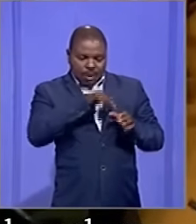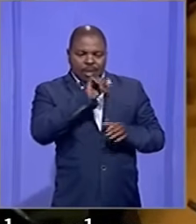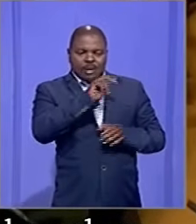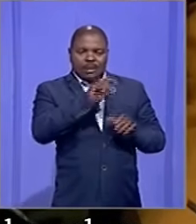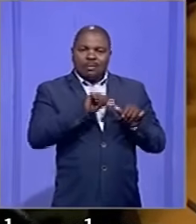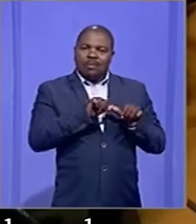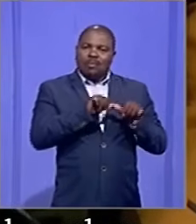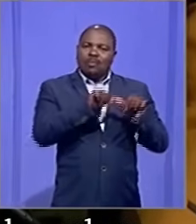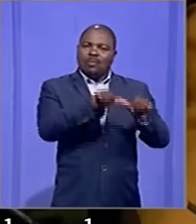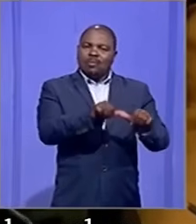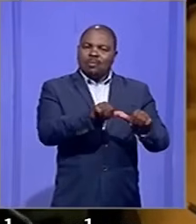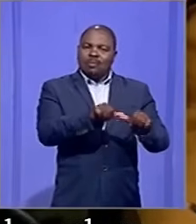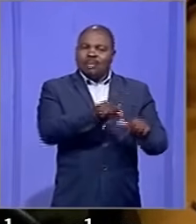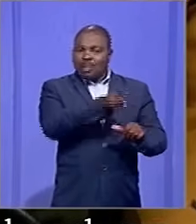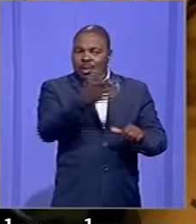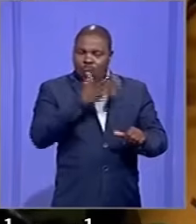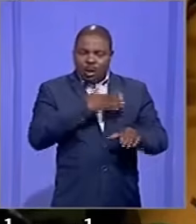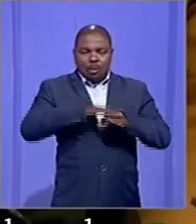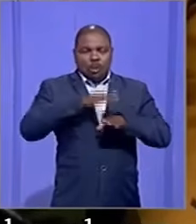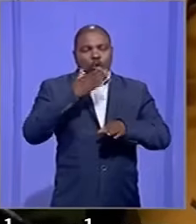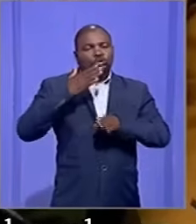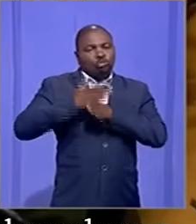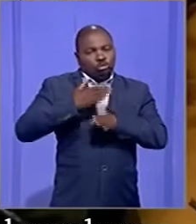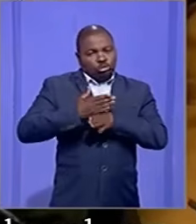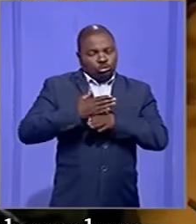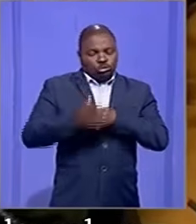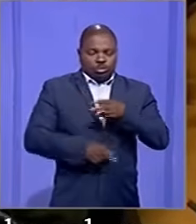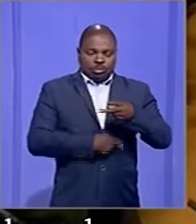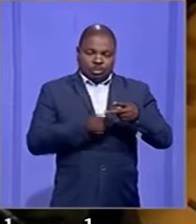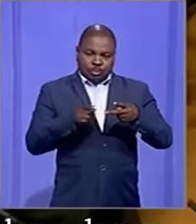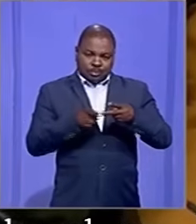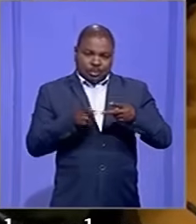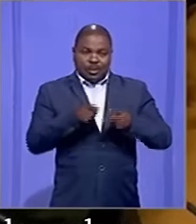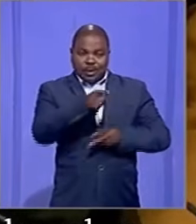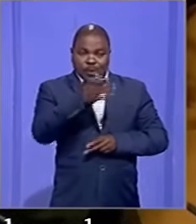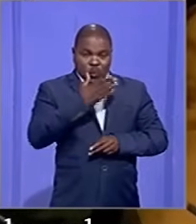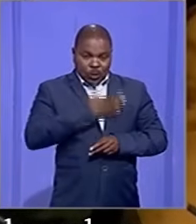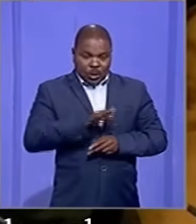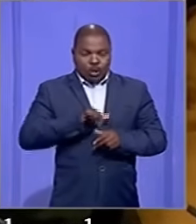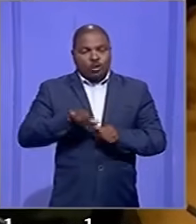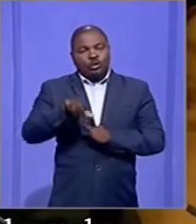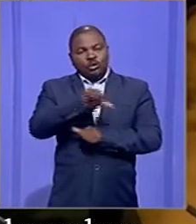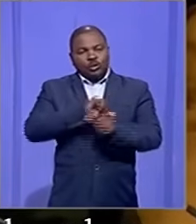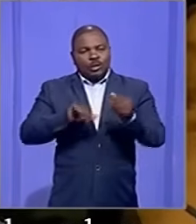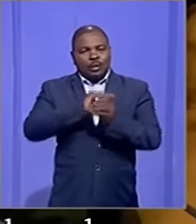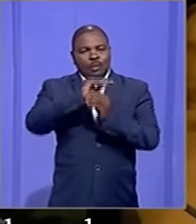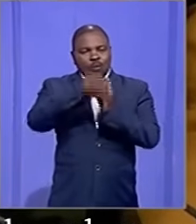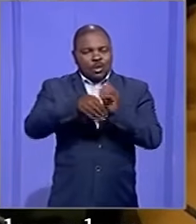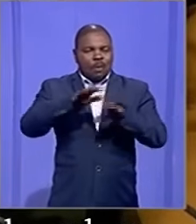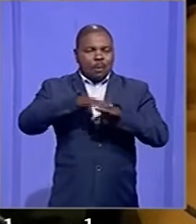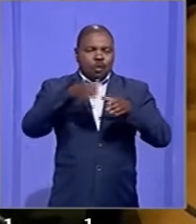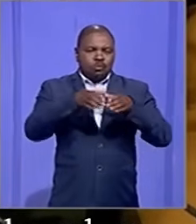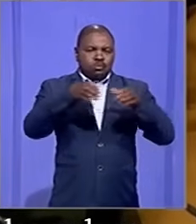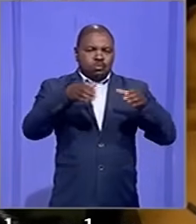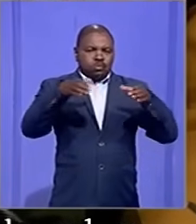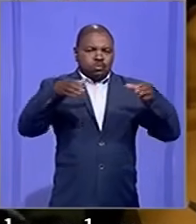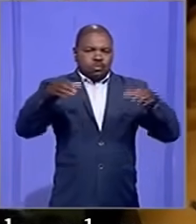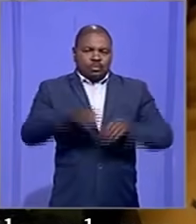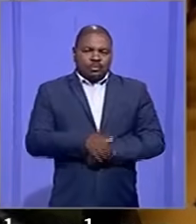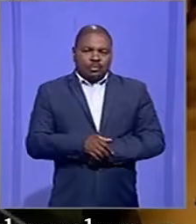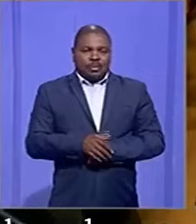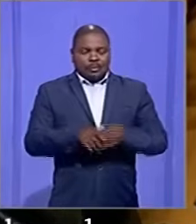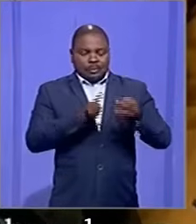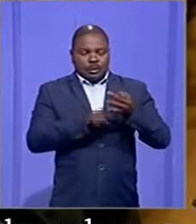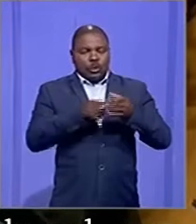They voted for more jobs. They voted for the expansion of social protection. They've voted for